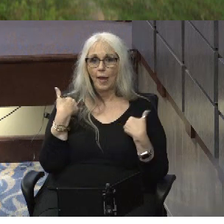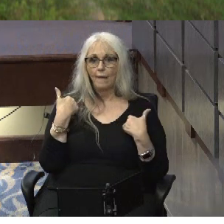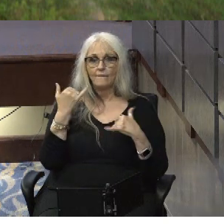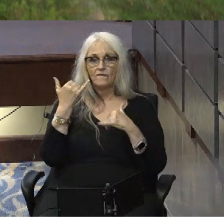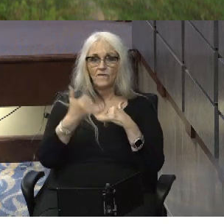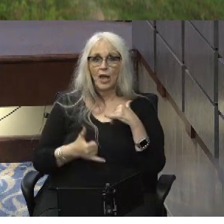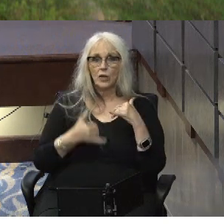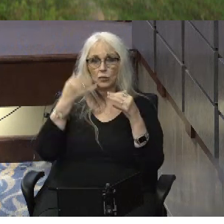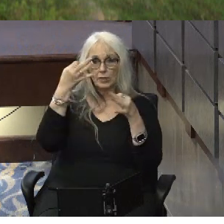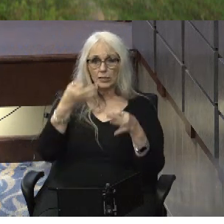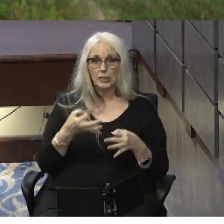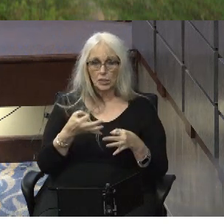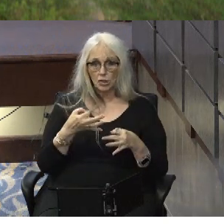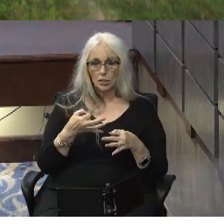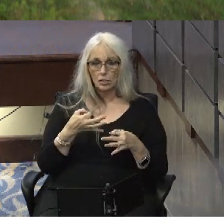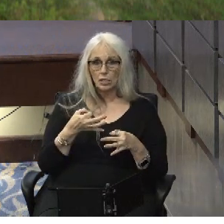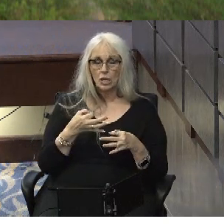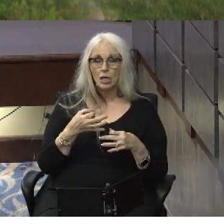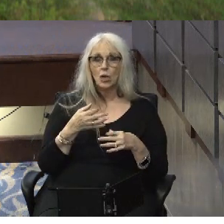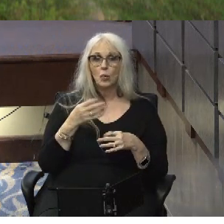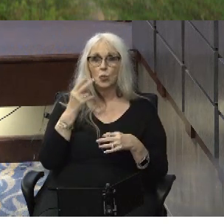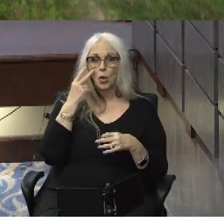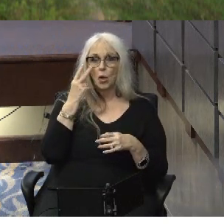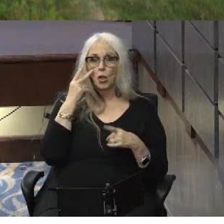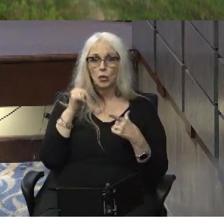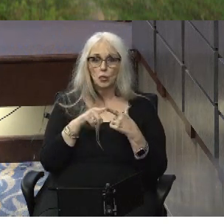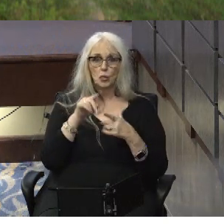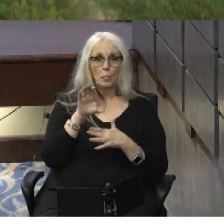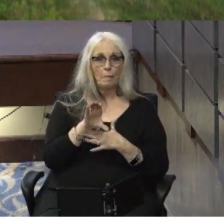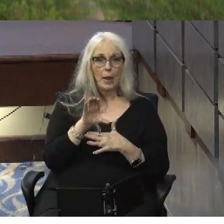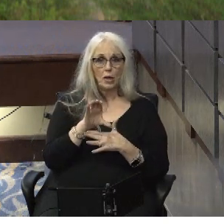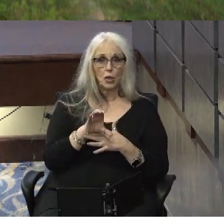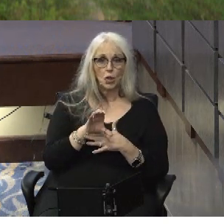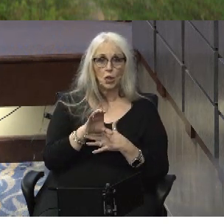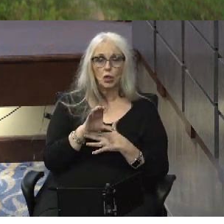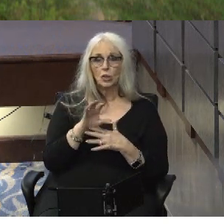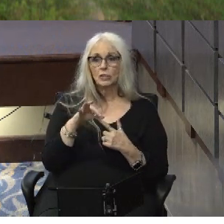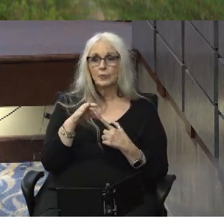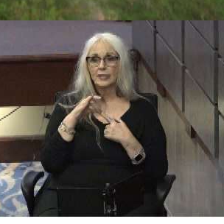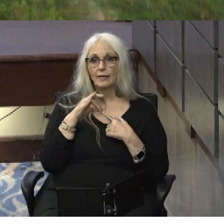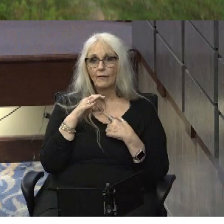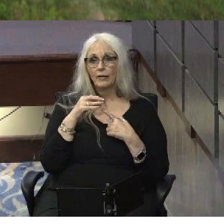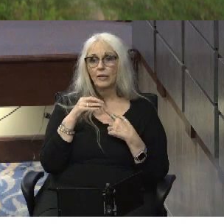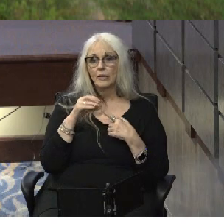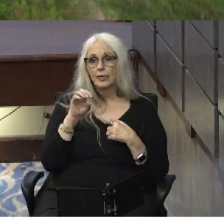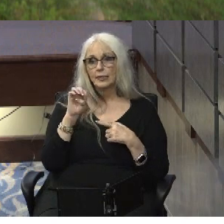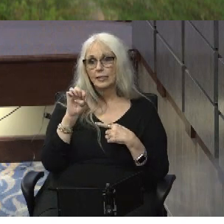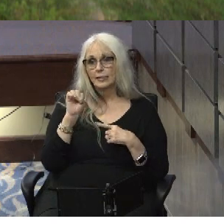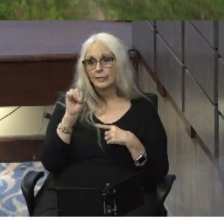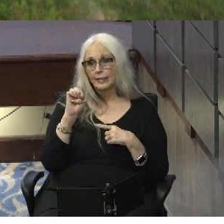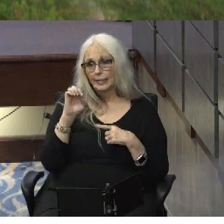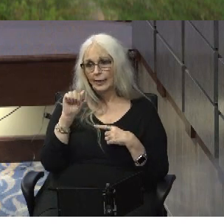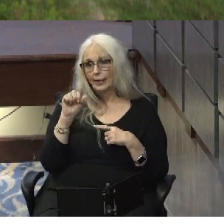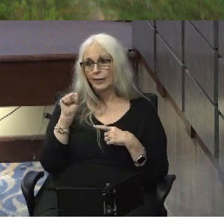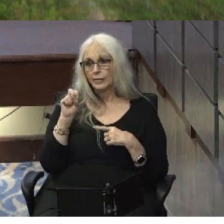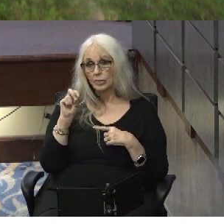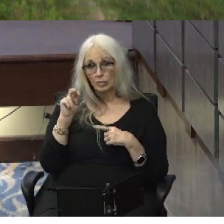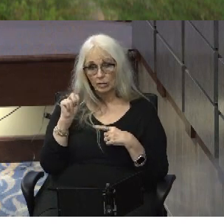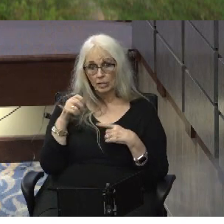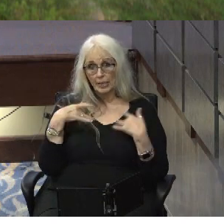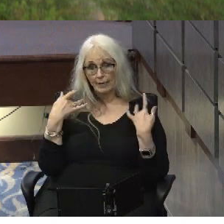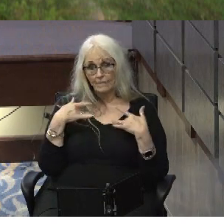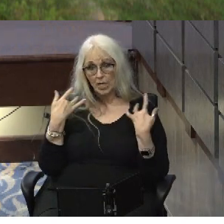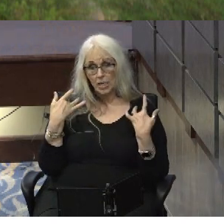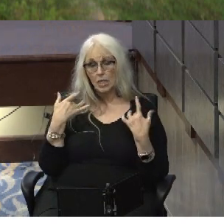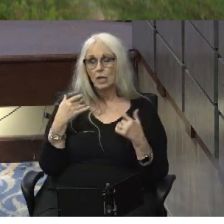there. Certainly, we'll look to Baylor, specifically during season events, for